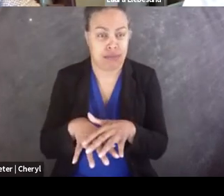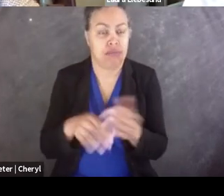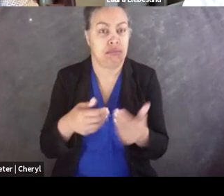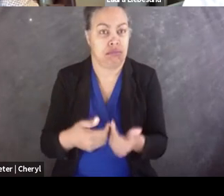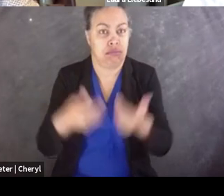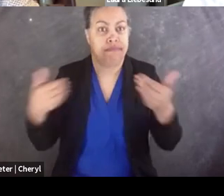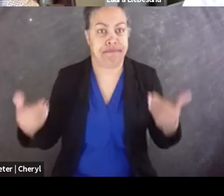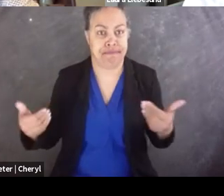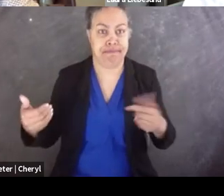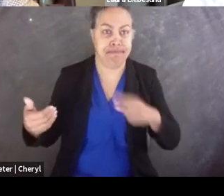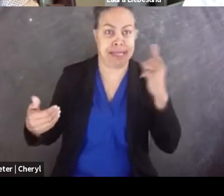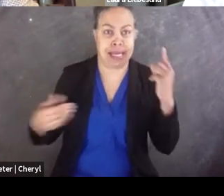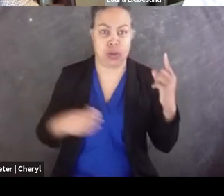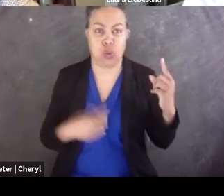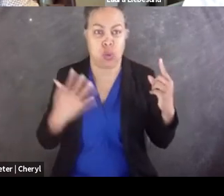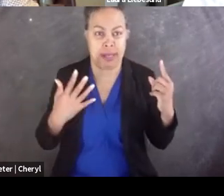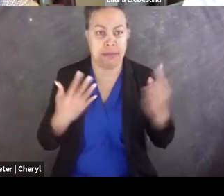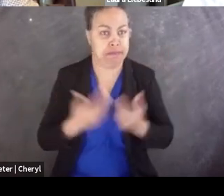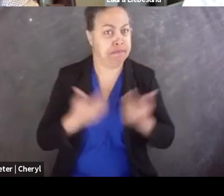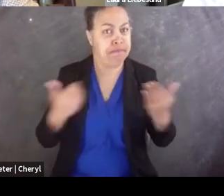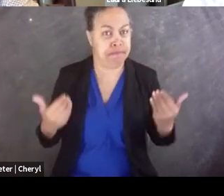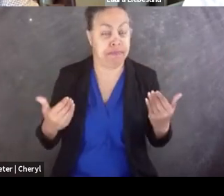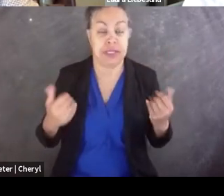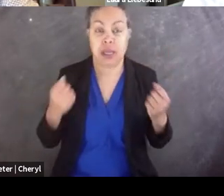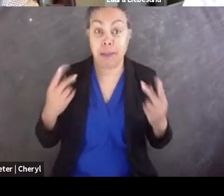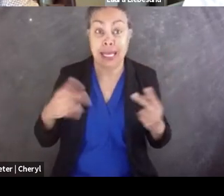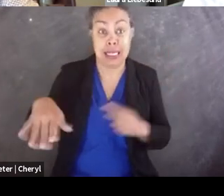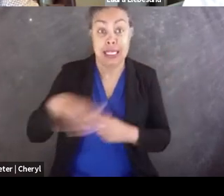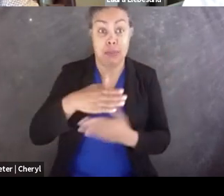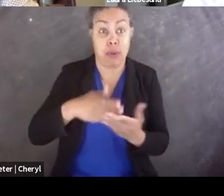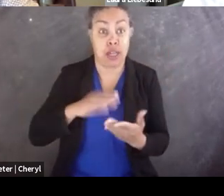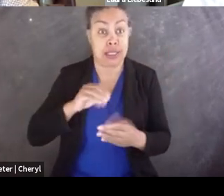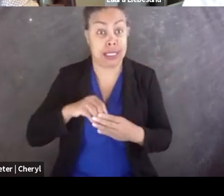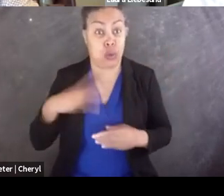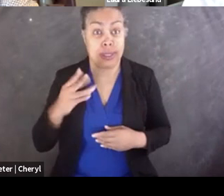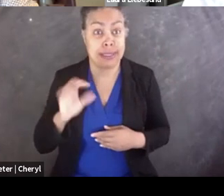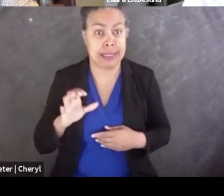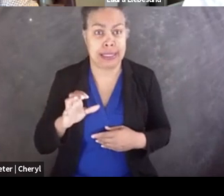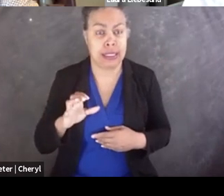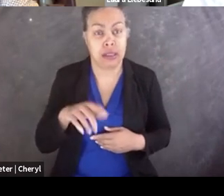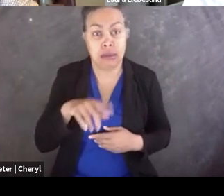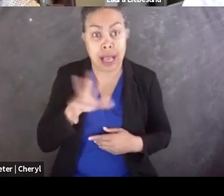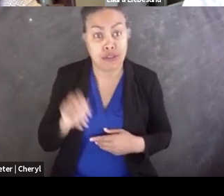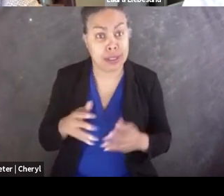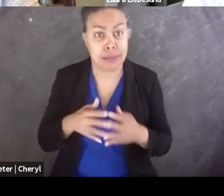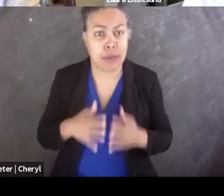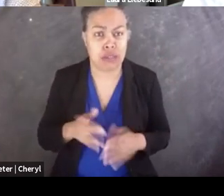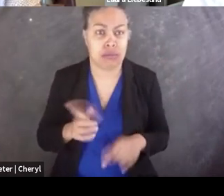were very many areas of the city where African-Americans were not able to own property. And as a